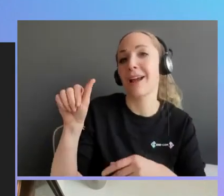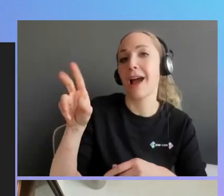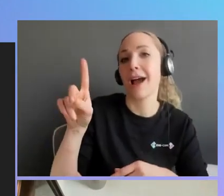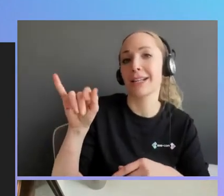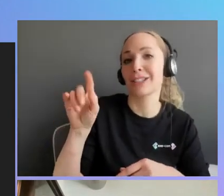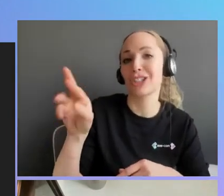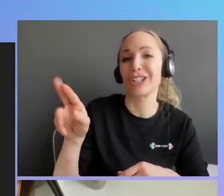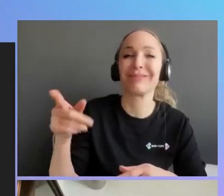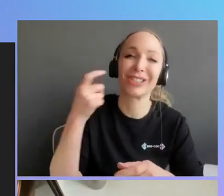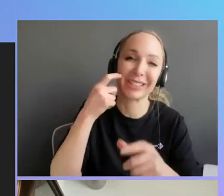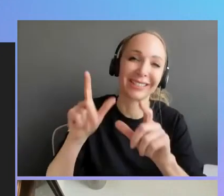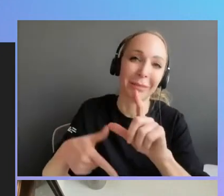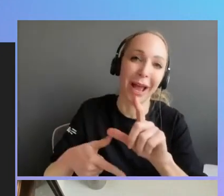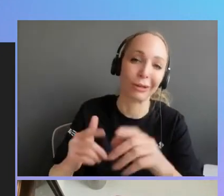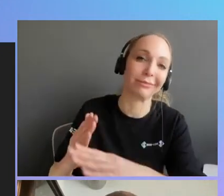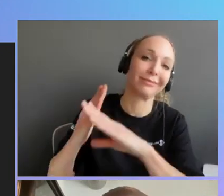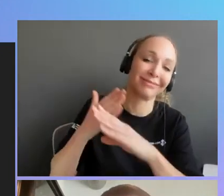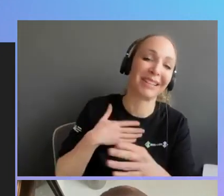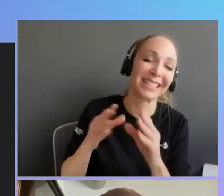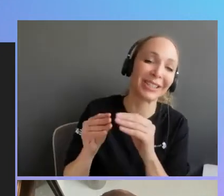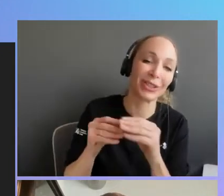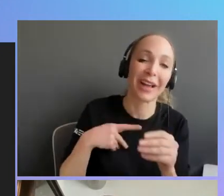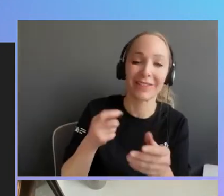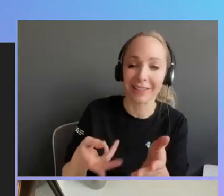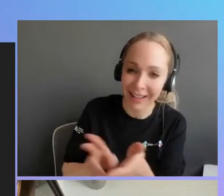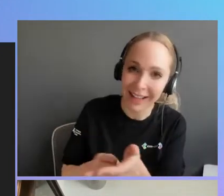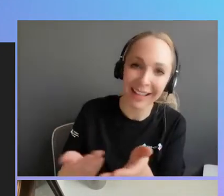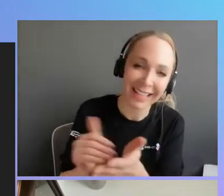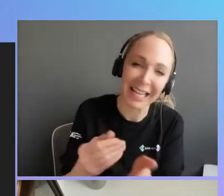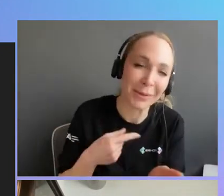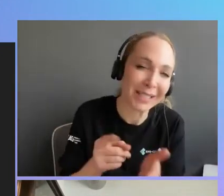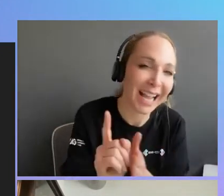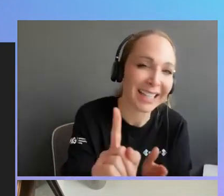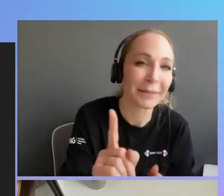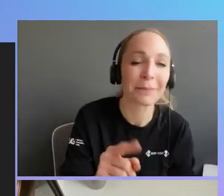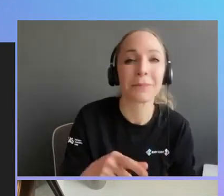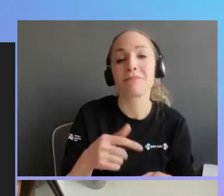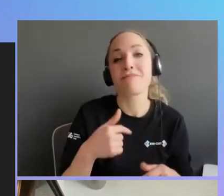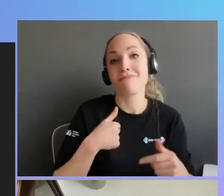Auditor. Axe Auditor is a manual testing tool. So this is where I'm going to do a handoff as a